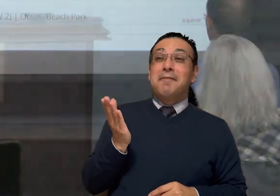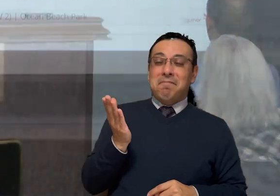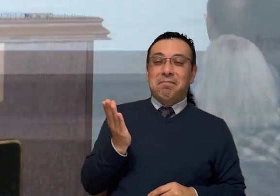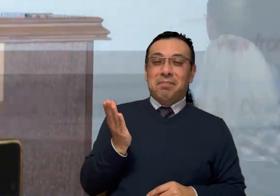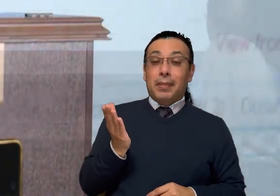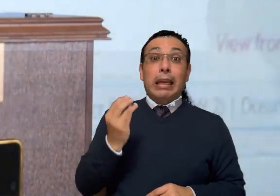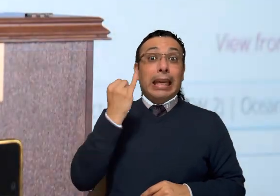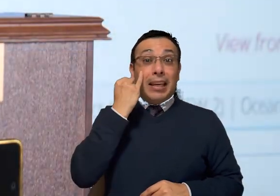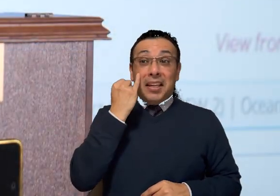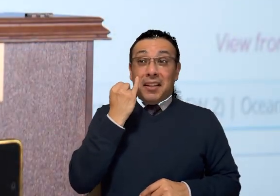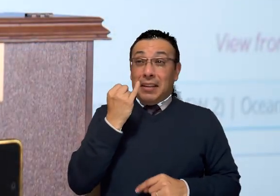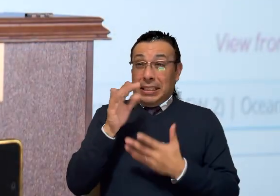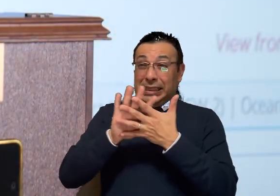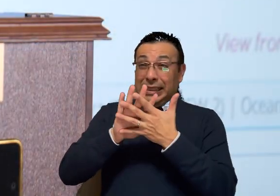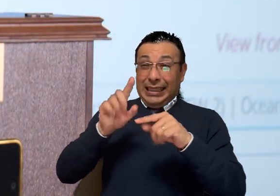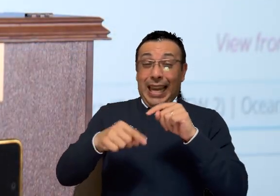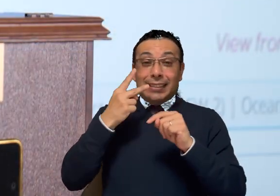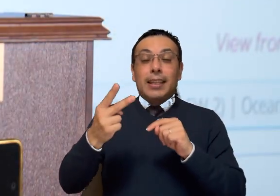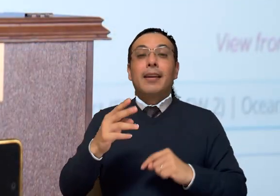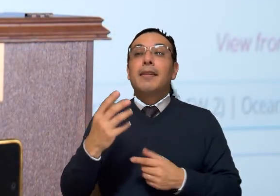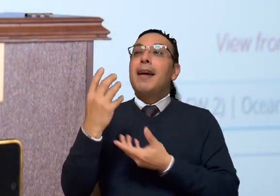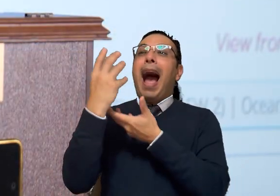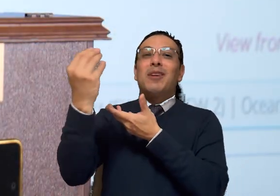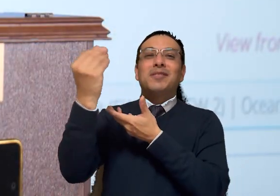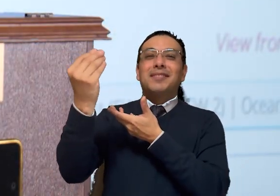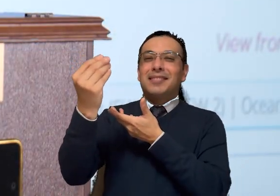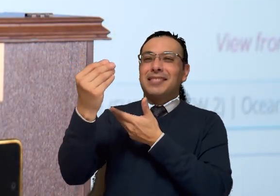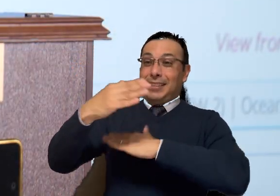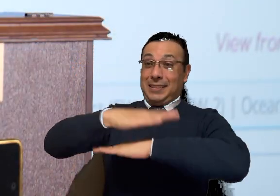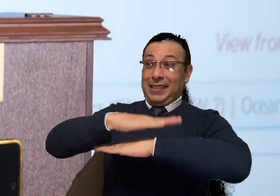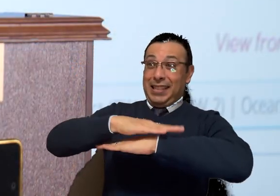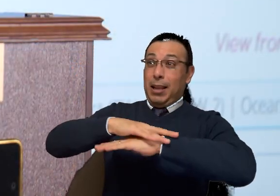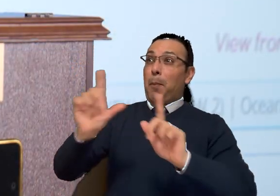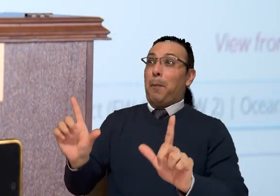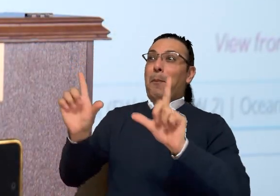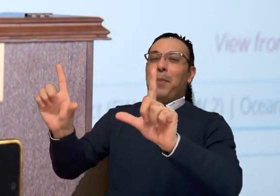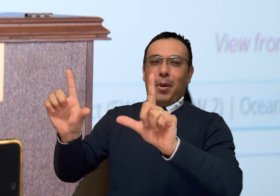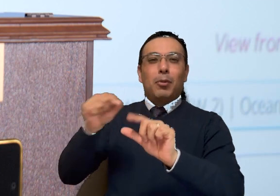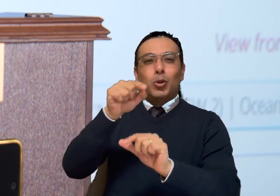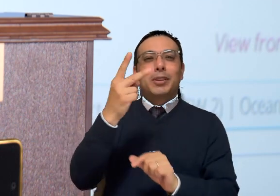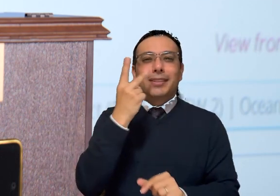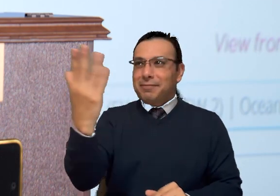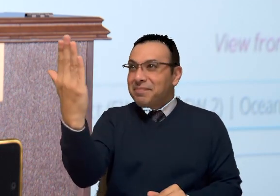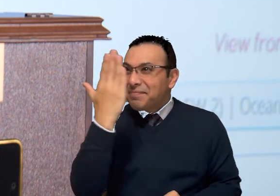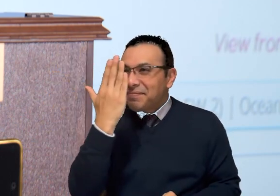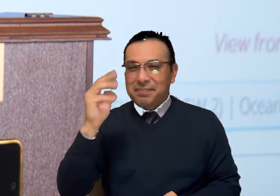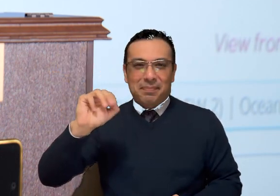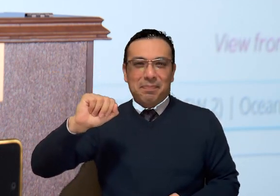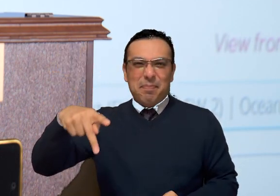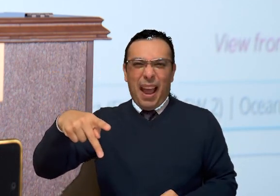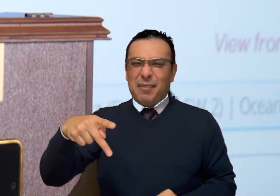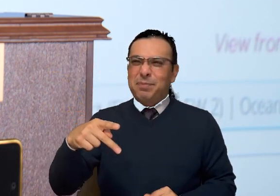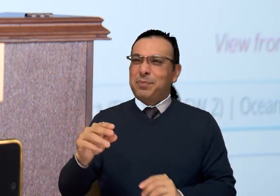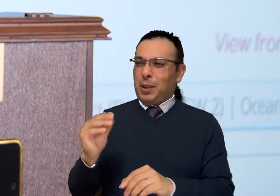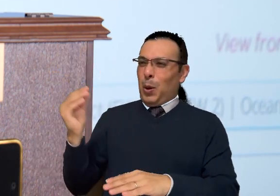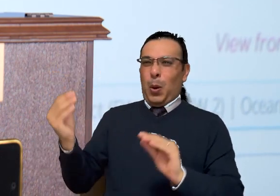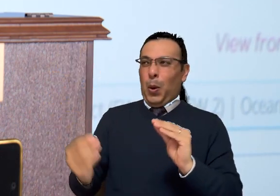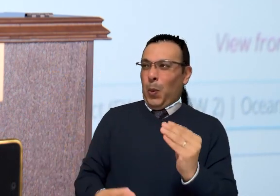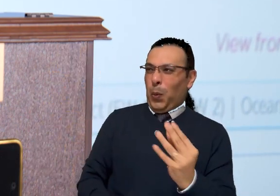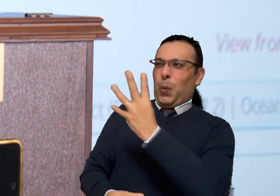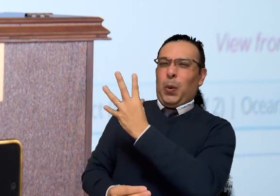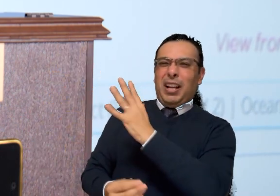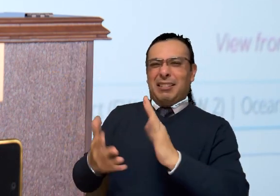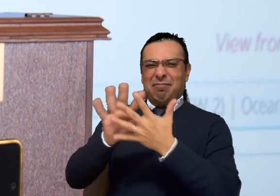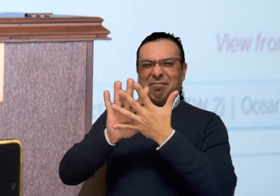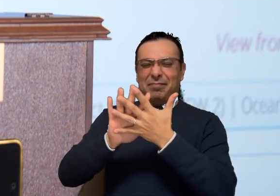outside when we go to the open house, and you can see it's a better image than projected here on the screen here. But the container ships that